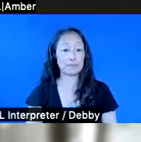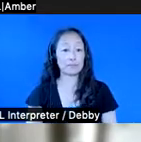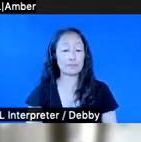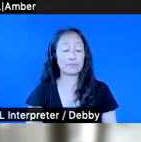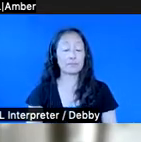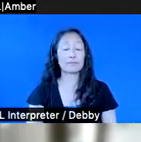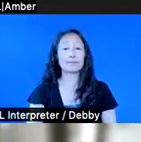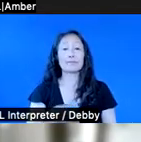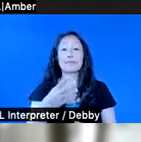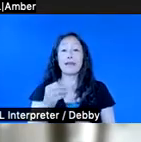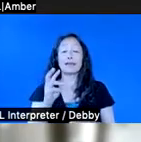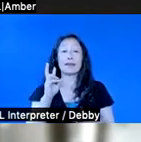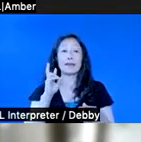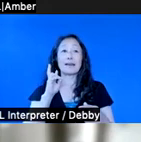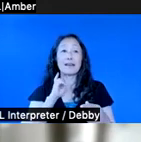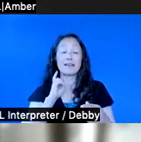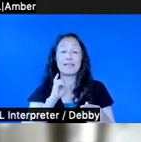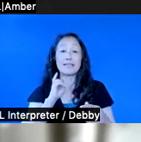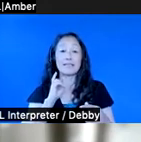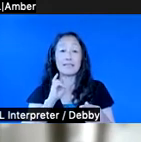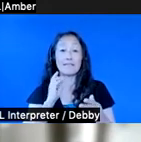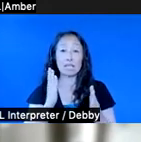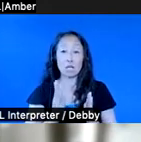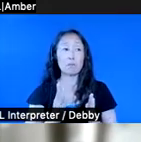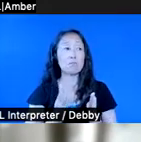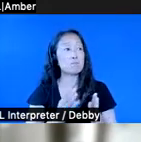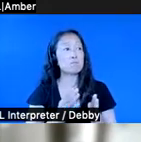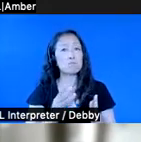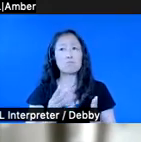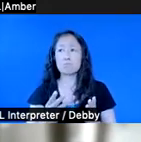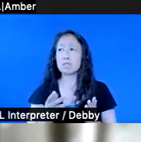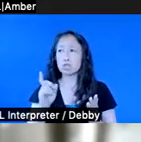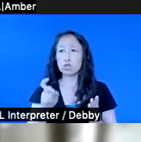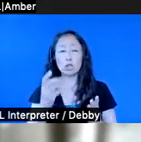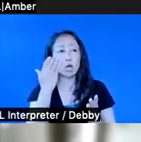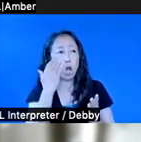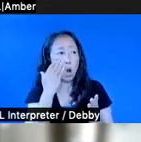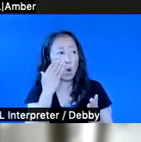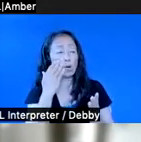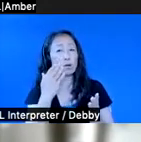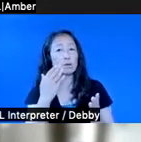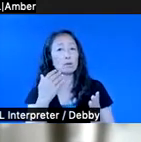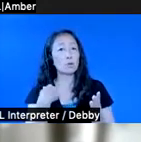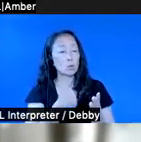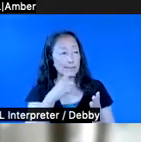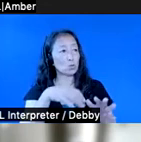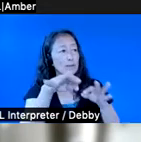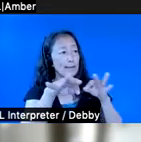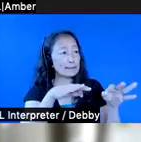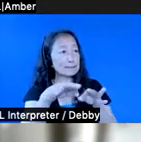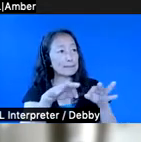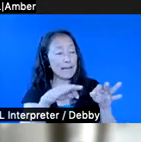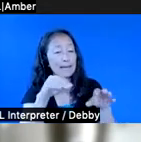options explained in order to make an informed decision. And again, explained in a way that's easy